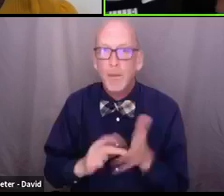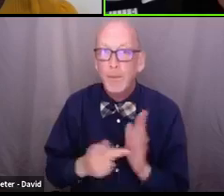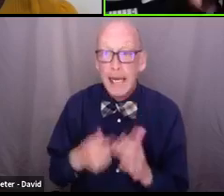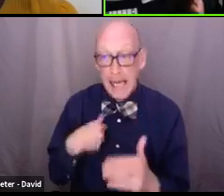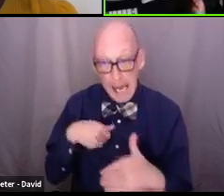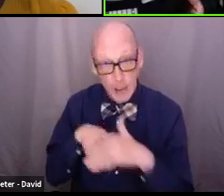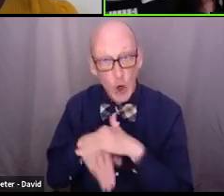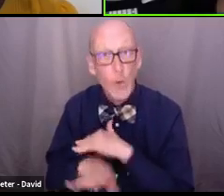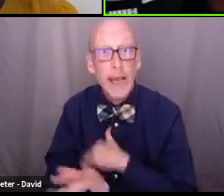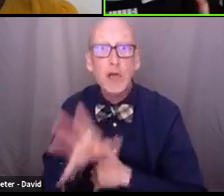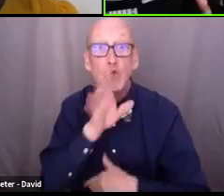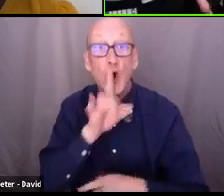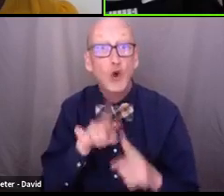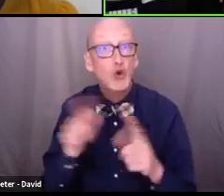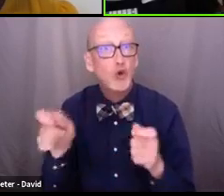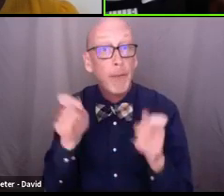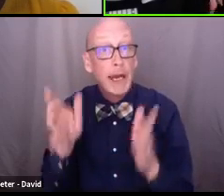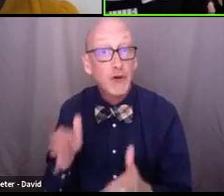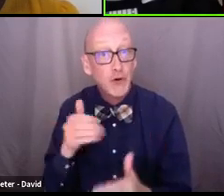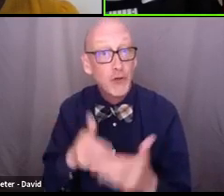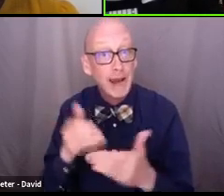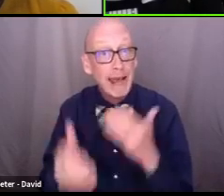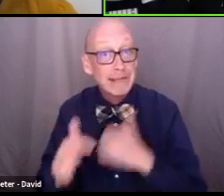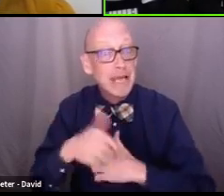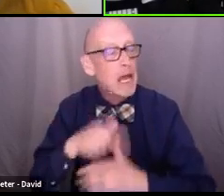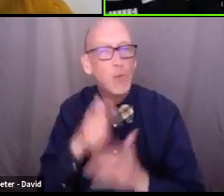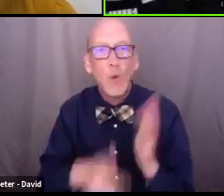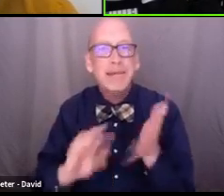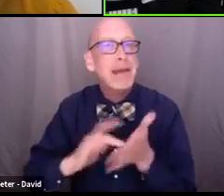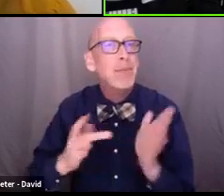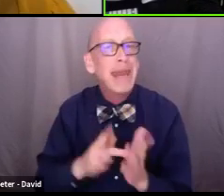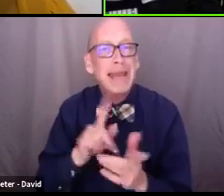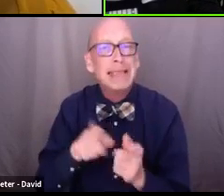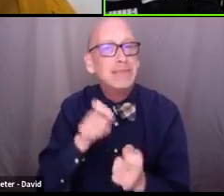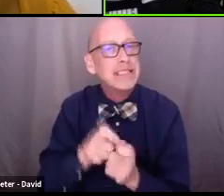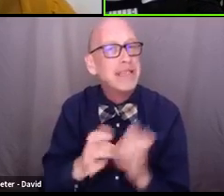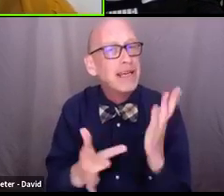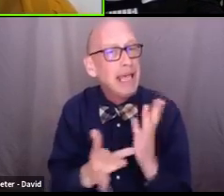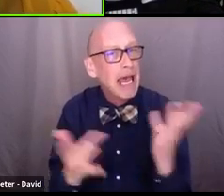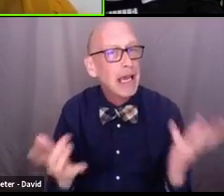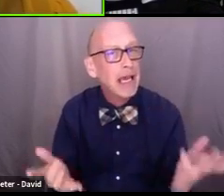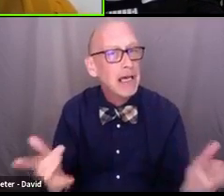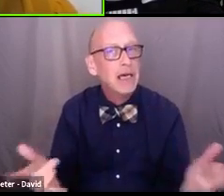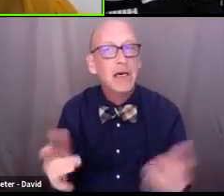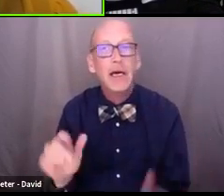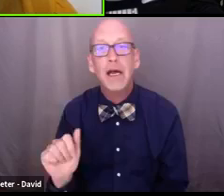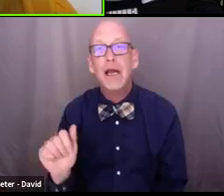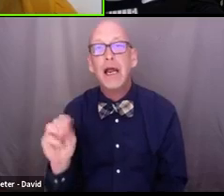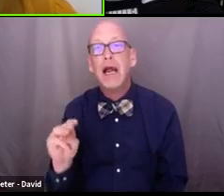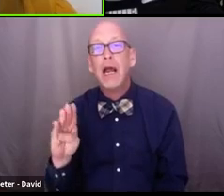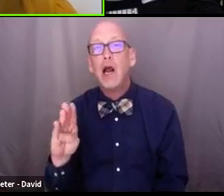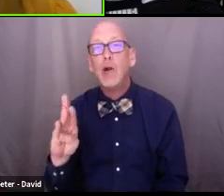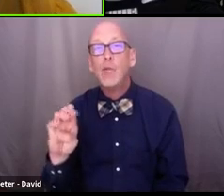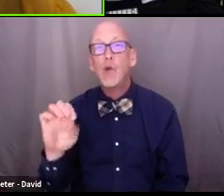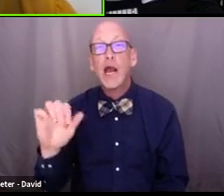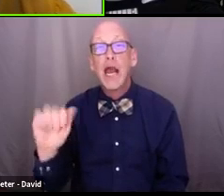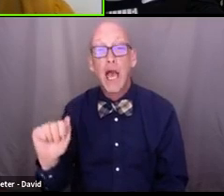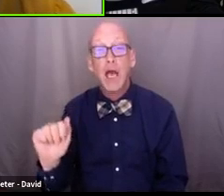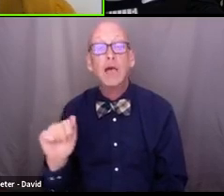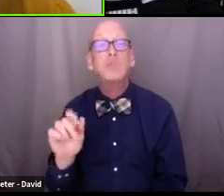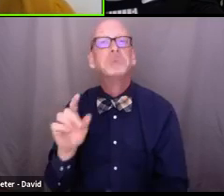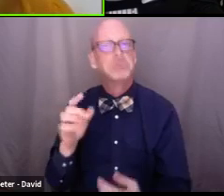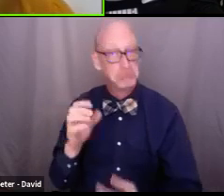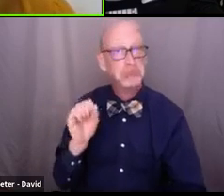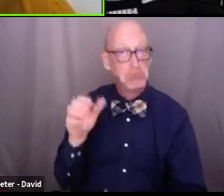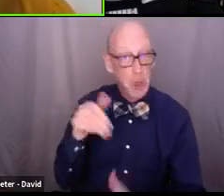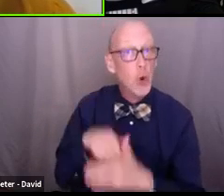ask to speak to the manager next time I go. Like, what does that mean tactically? So you go to your teller, right?